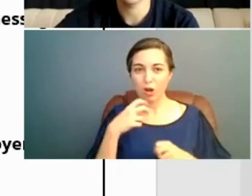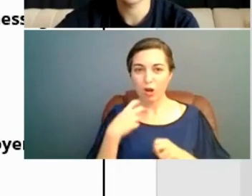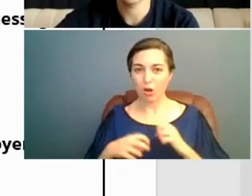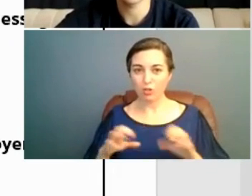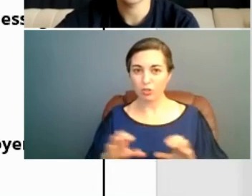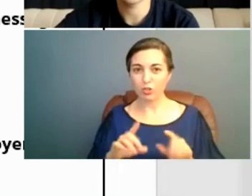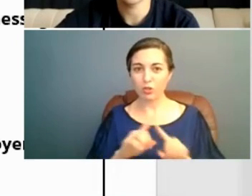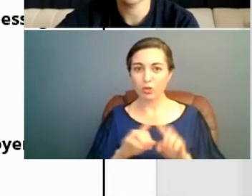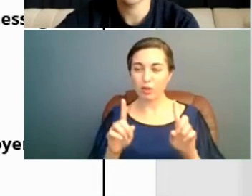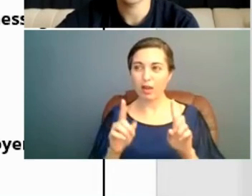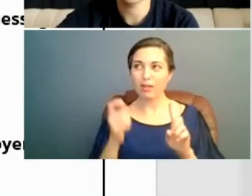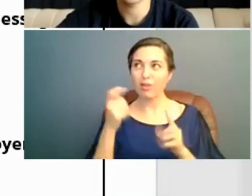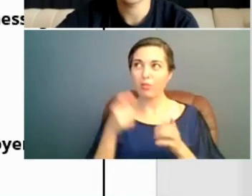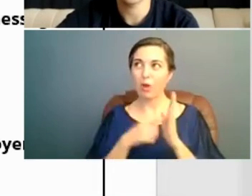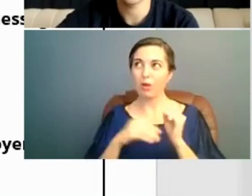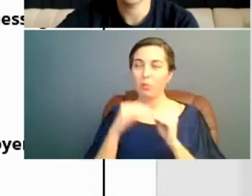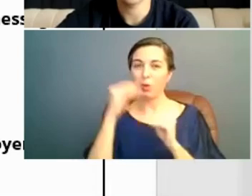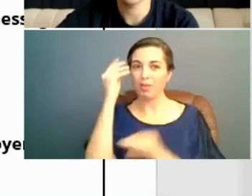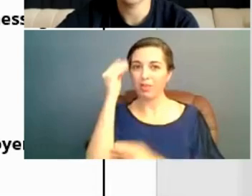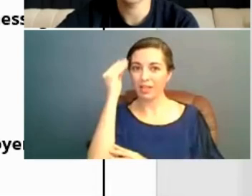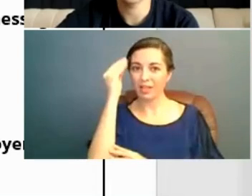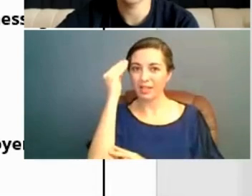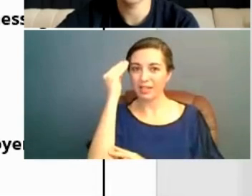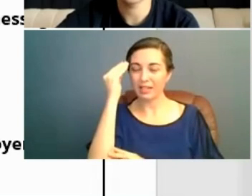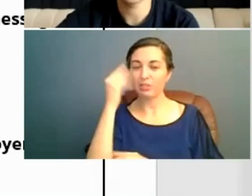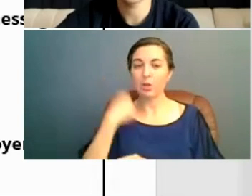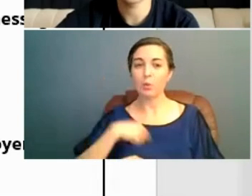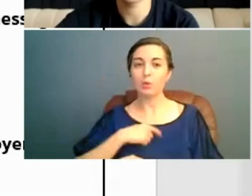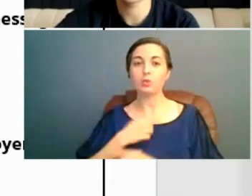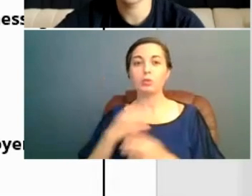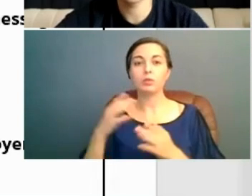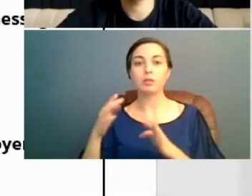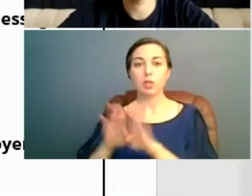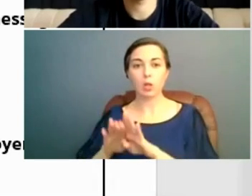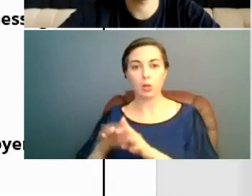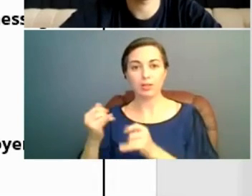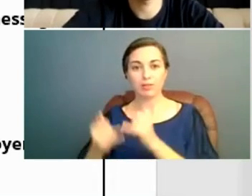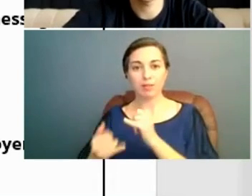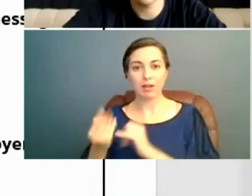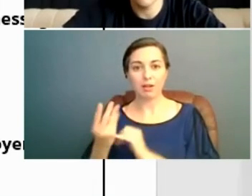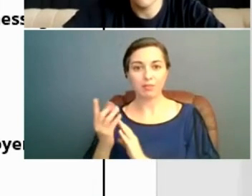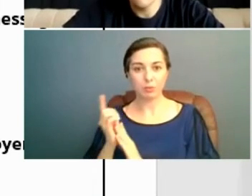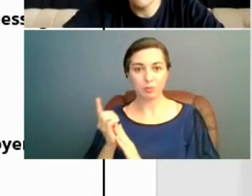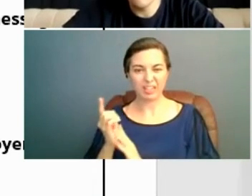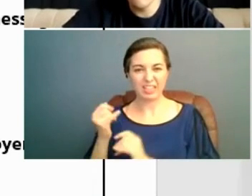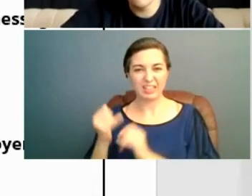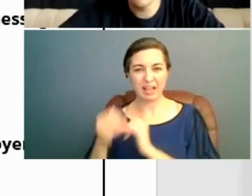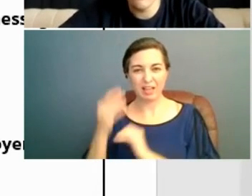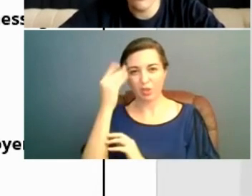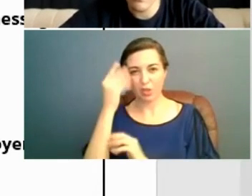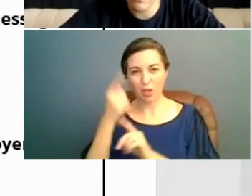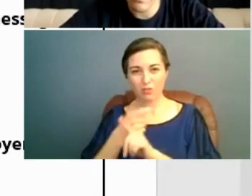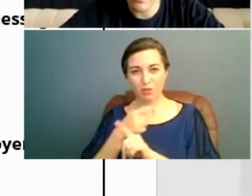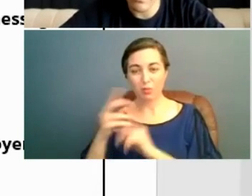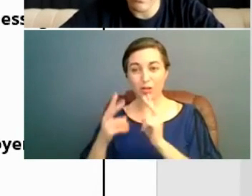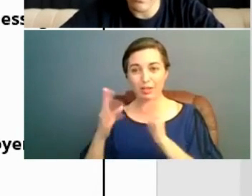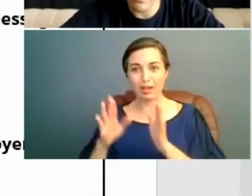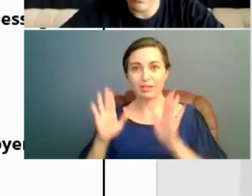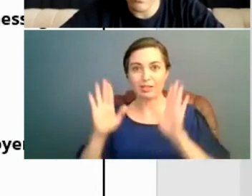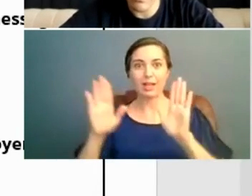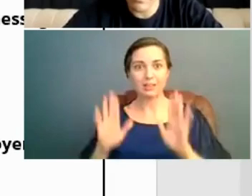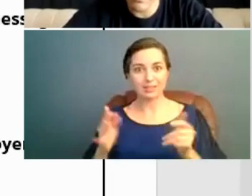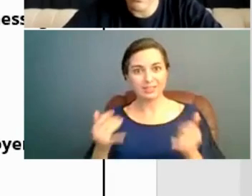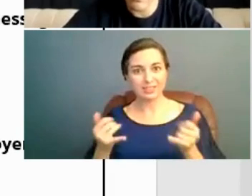just take a little more thinking. So as we wrap up in our final few minutes and some last thoughts from our guests who've been excellent